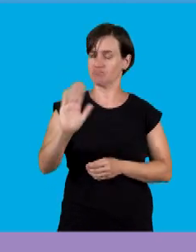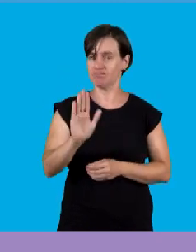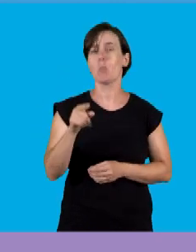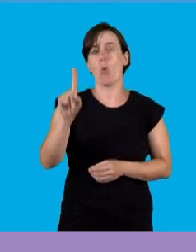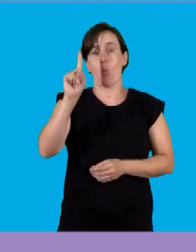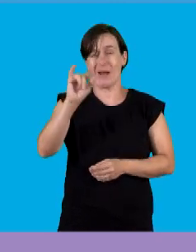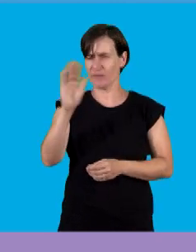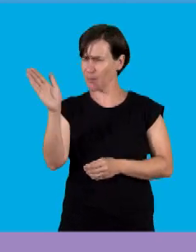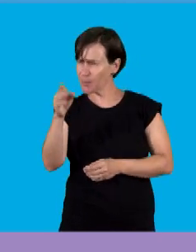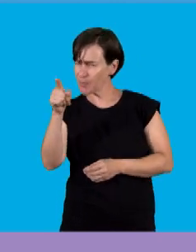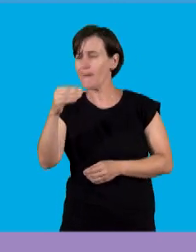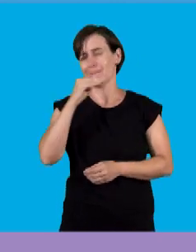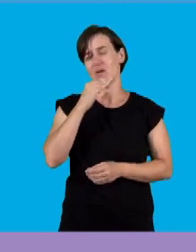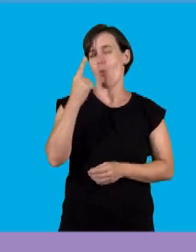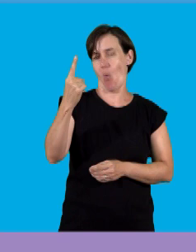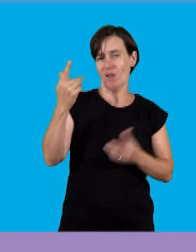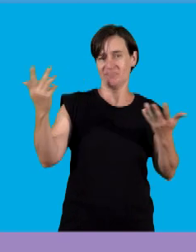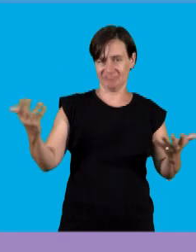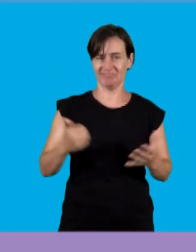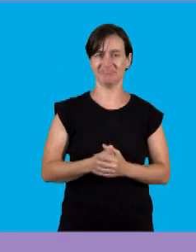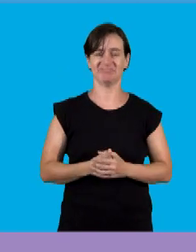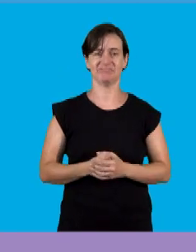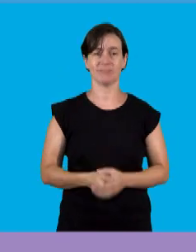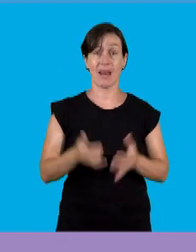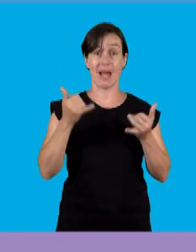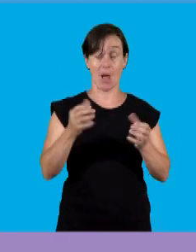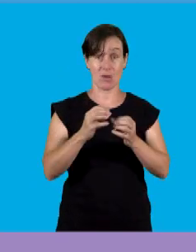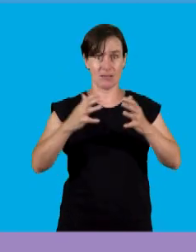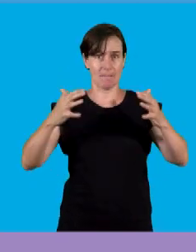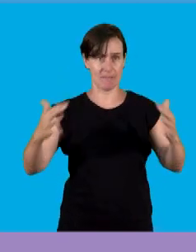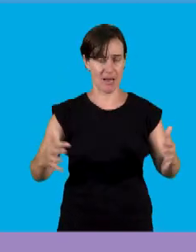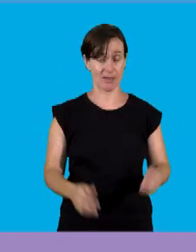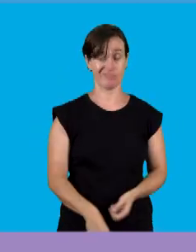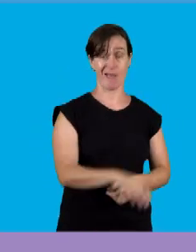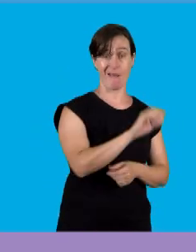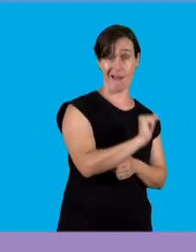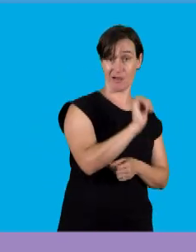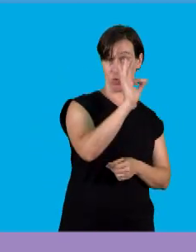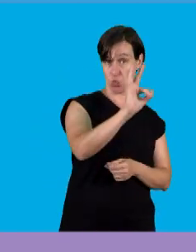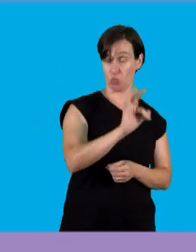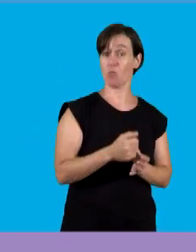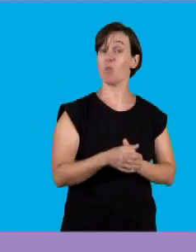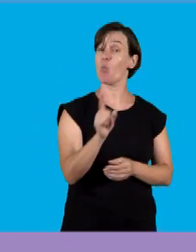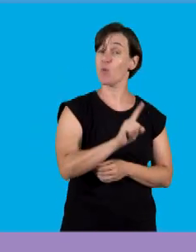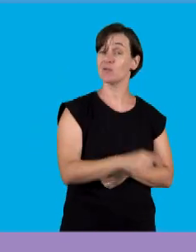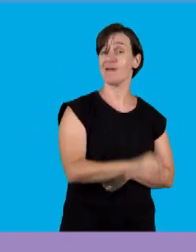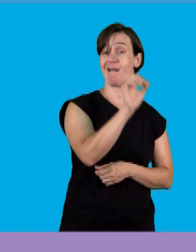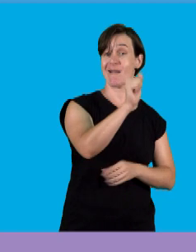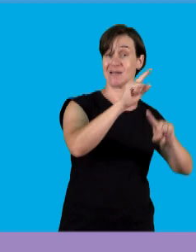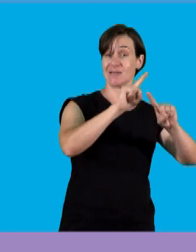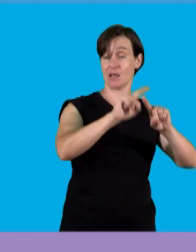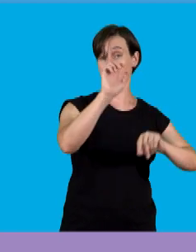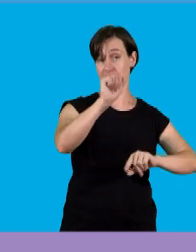it is 1. So now we are going to expand these powers individually. Now a exponent 3 is